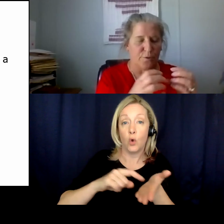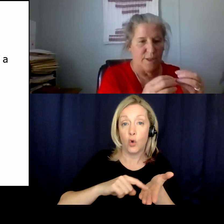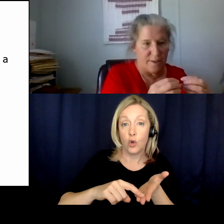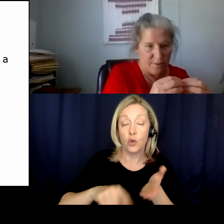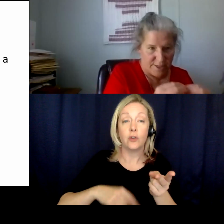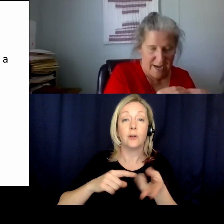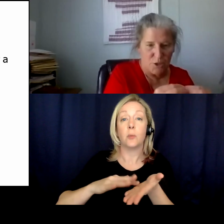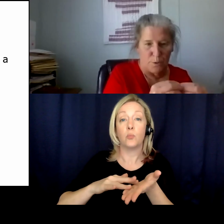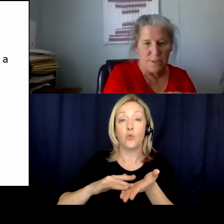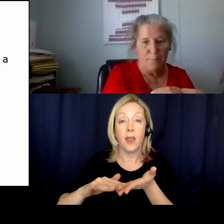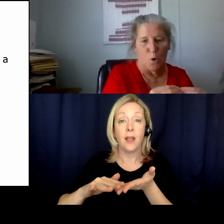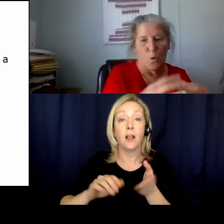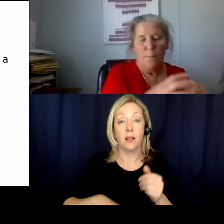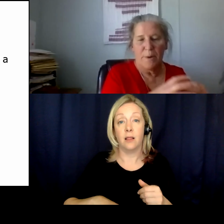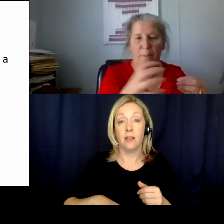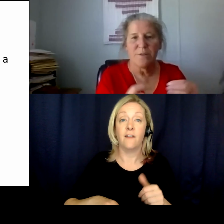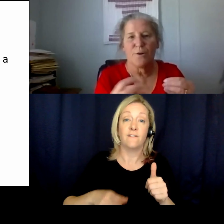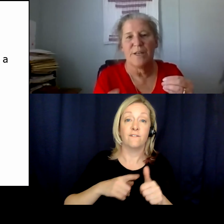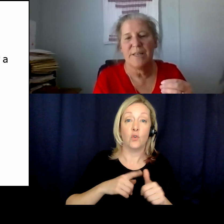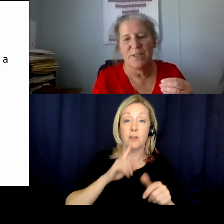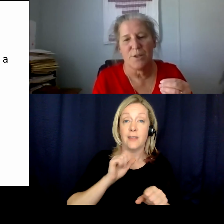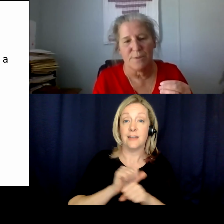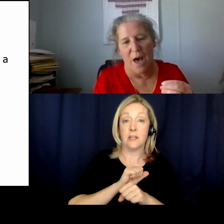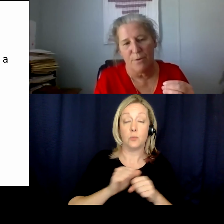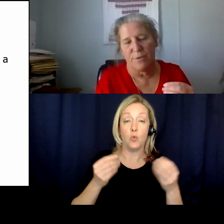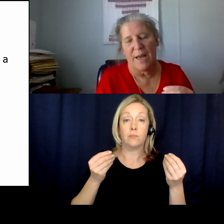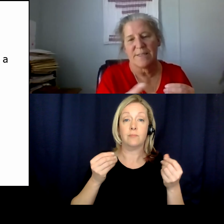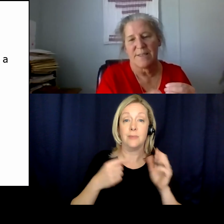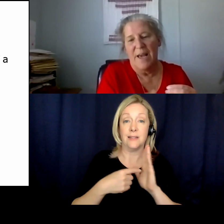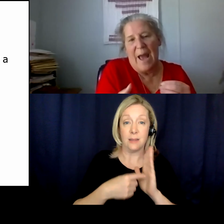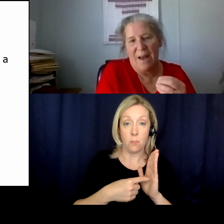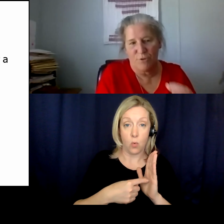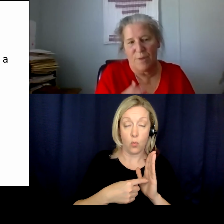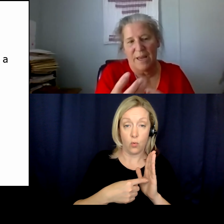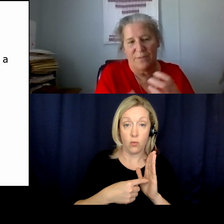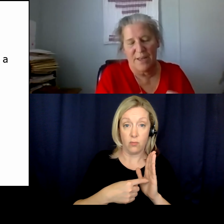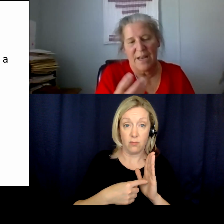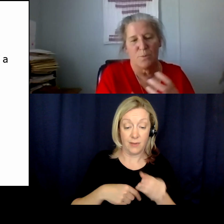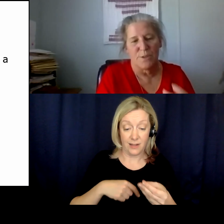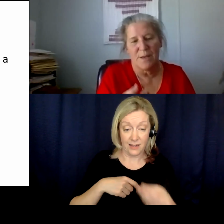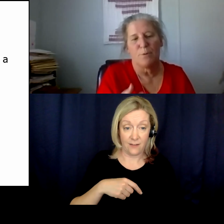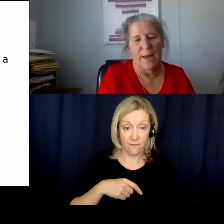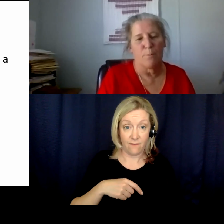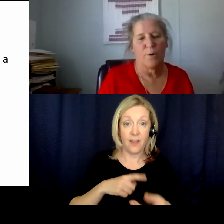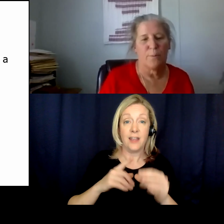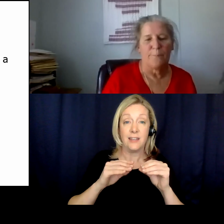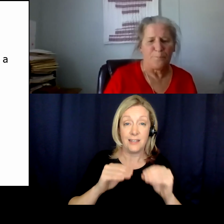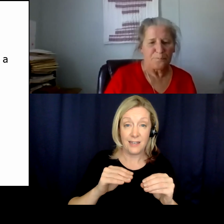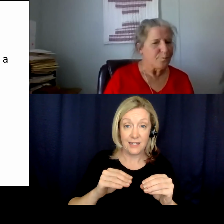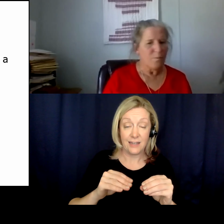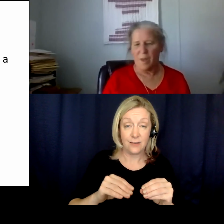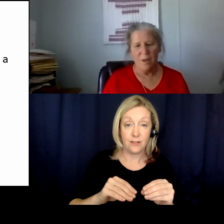to use the tangible symbol, but I'm also going to teach those other things after they get the tangible symbol down pretty